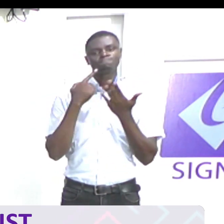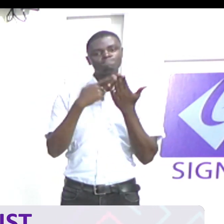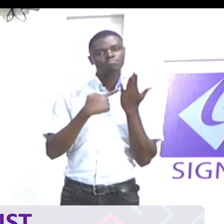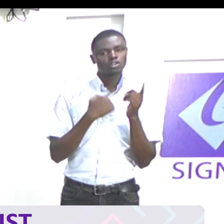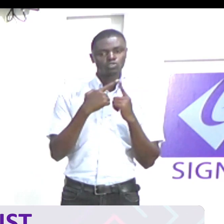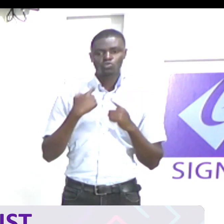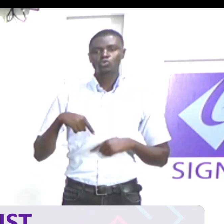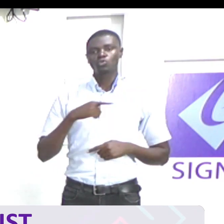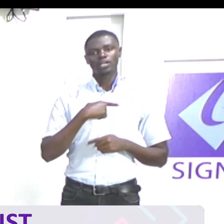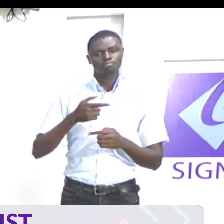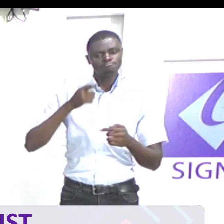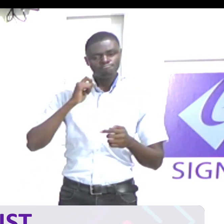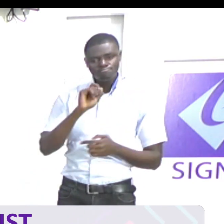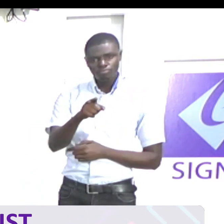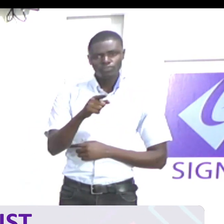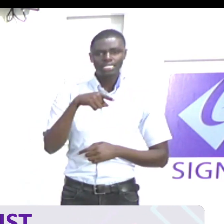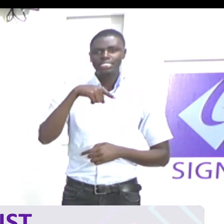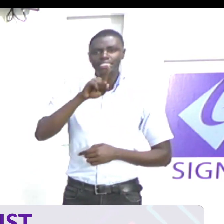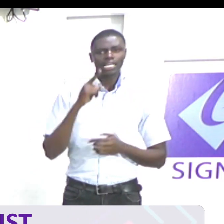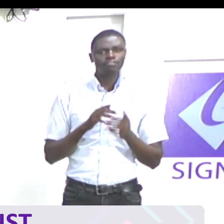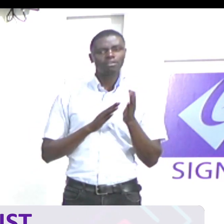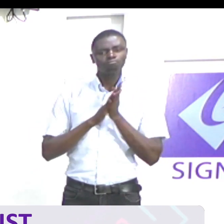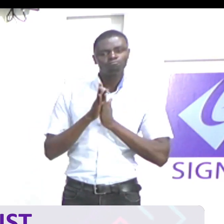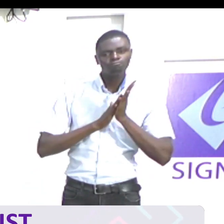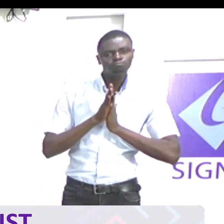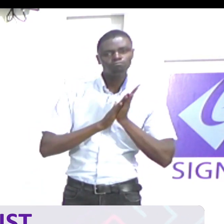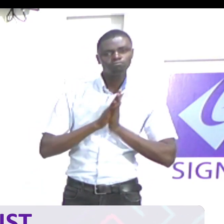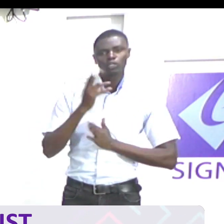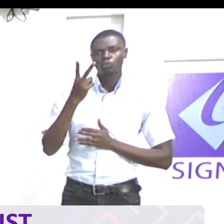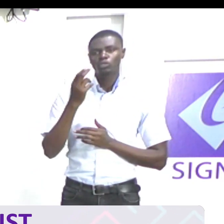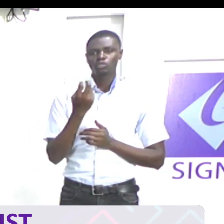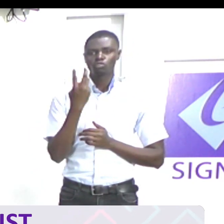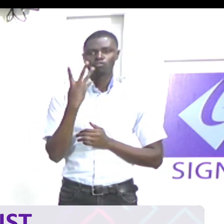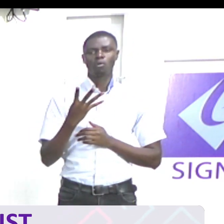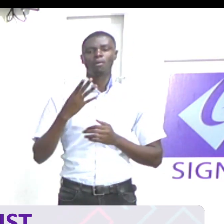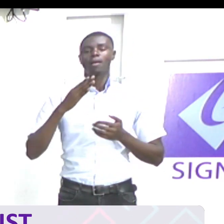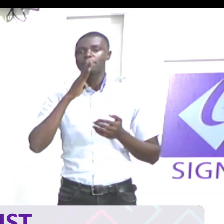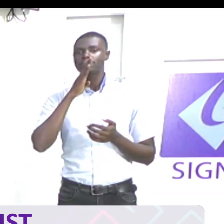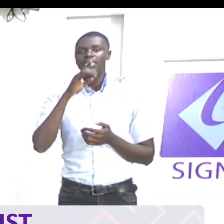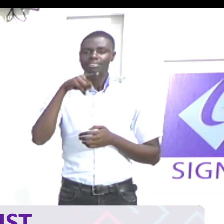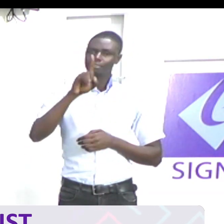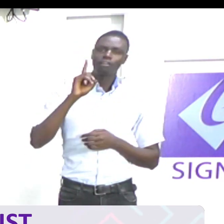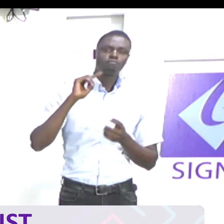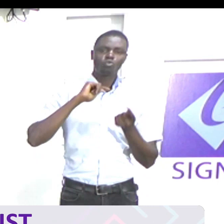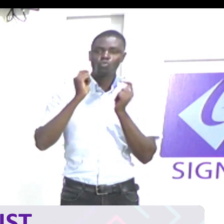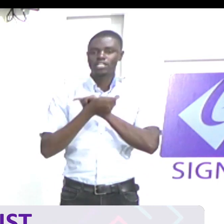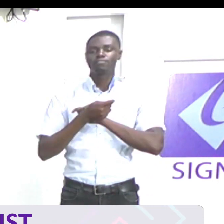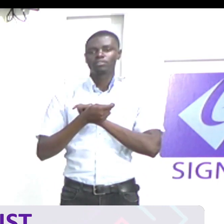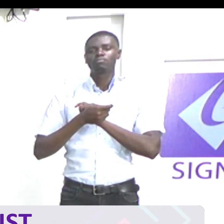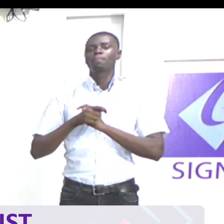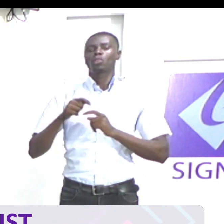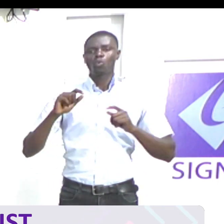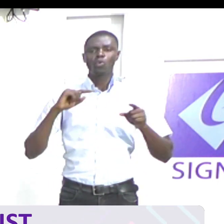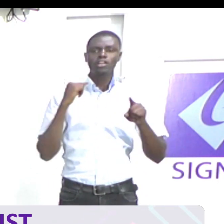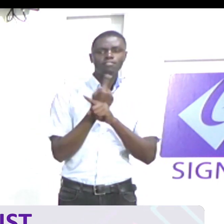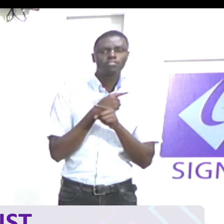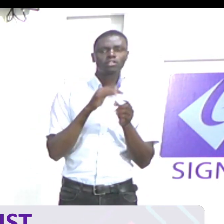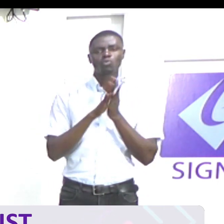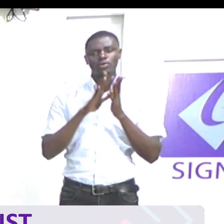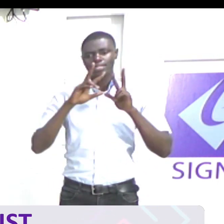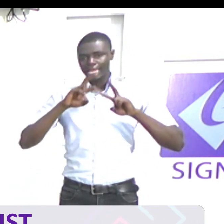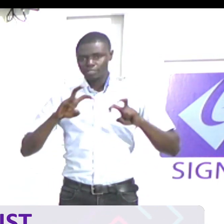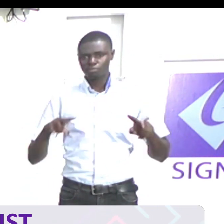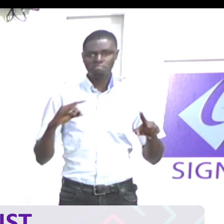comment section. Have you aspired 2024 to be that year that you're being different? Yeah, you're being curious with